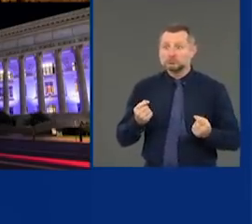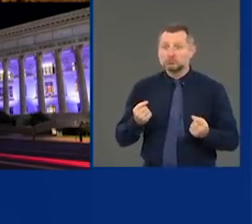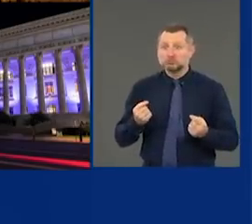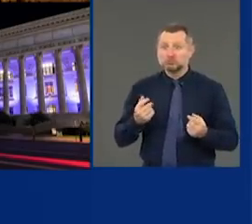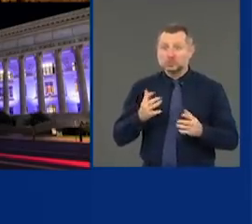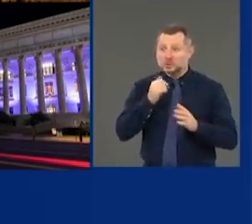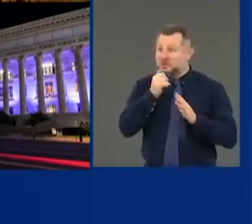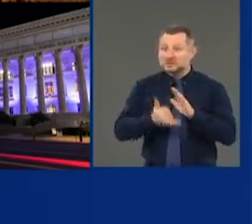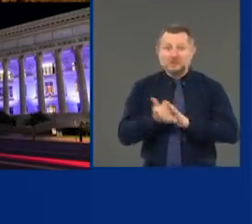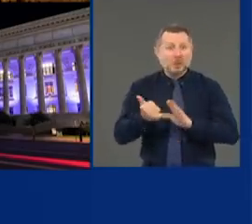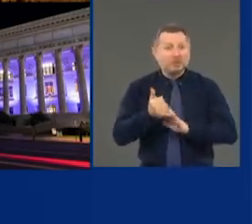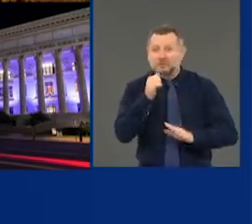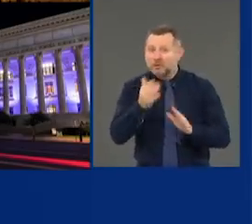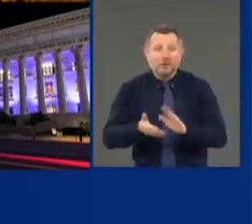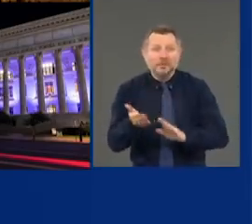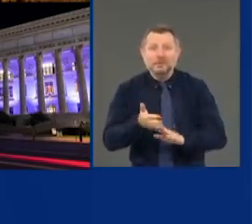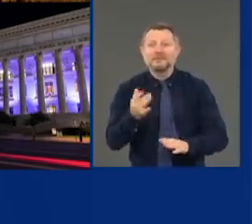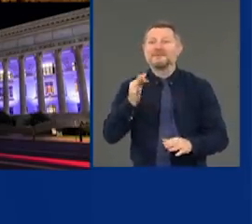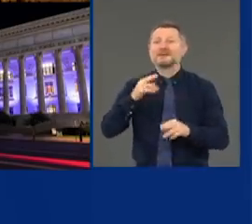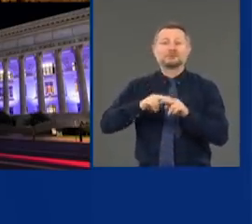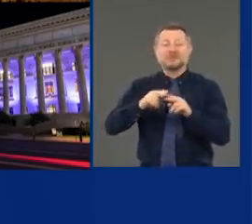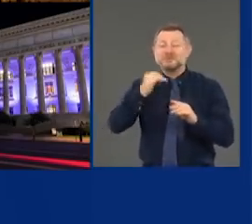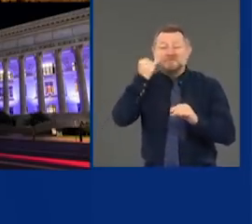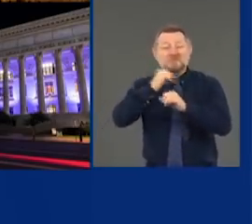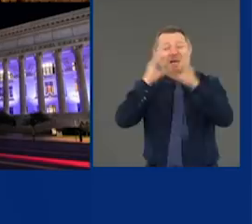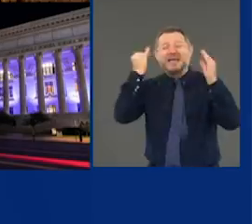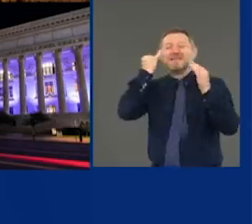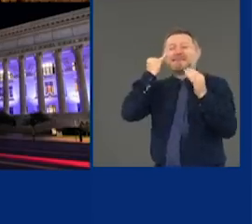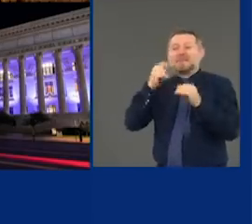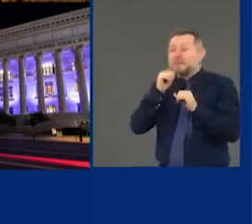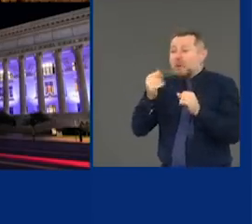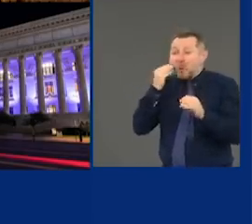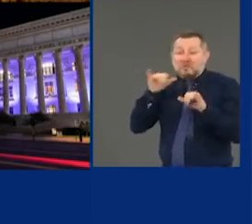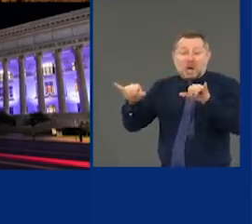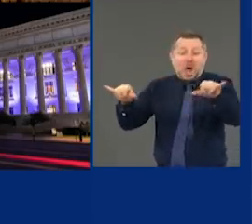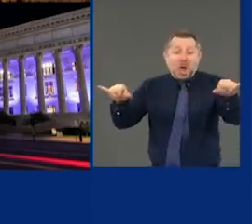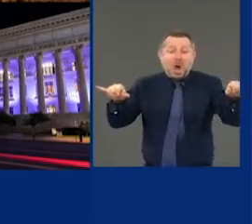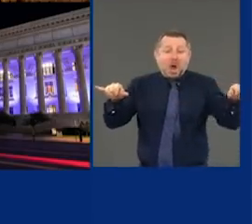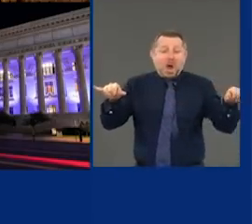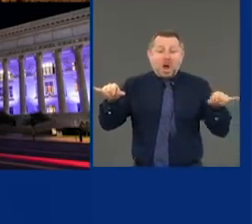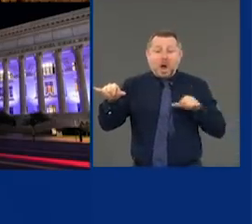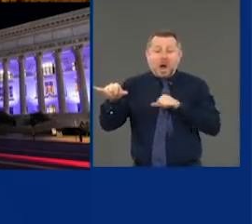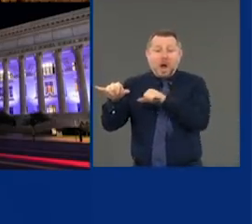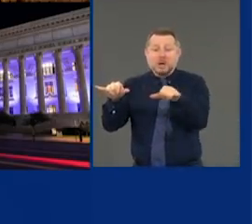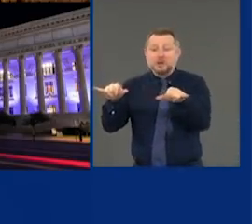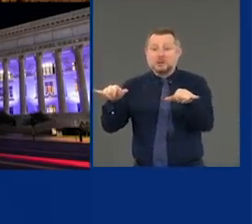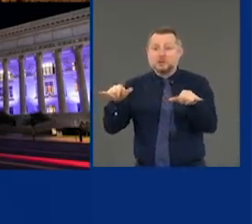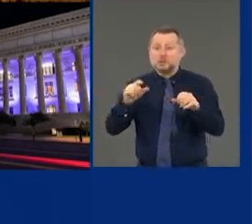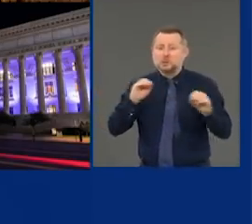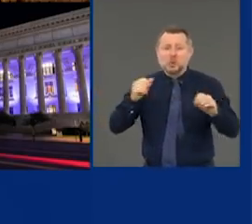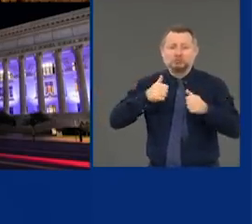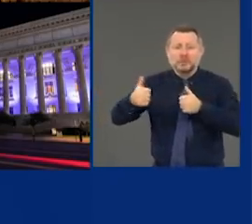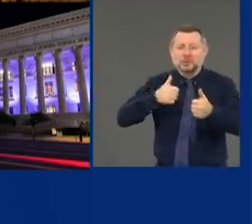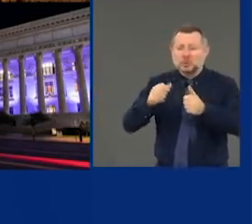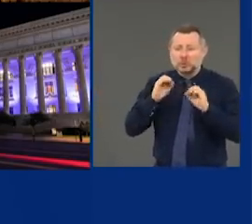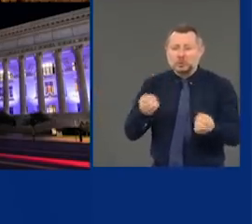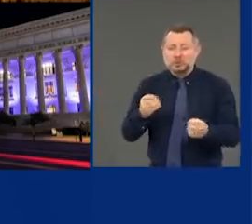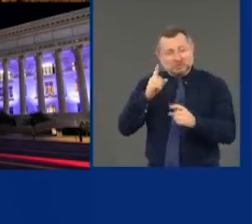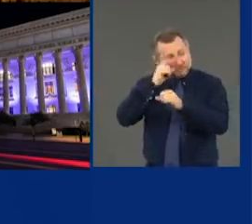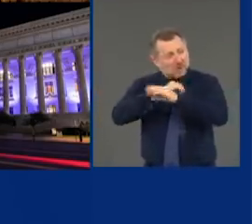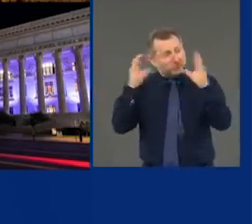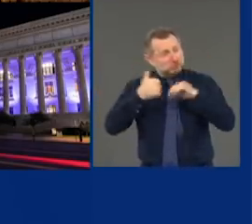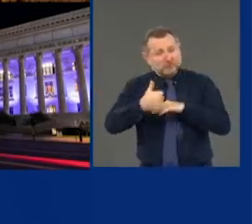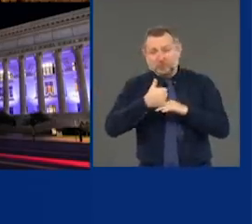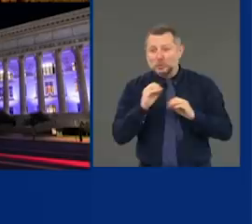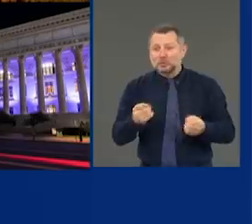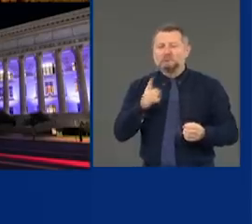to stay home like everyone else. If they had done that, and there was no food, and there was no transportation, you would have seen